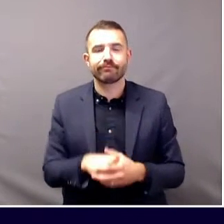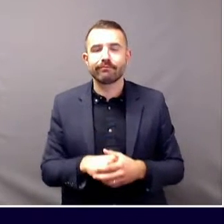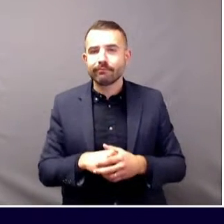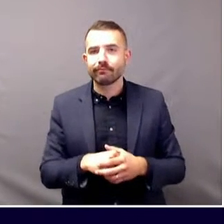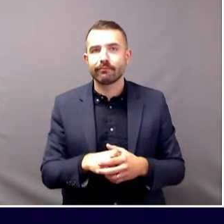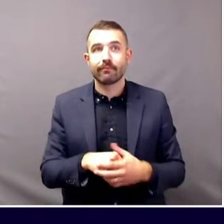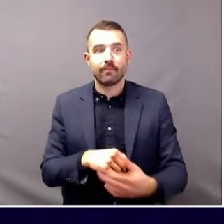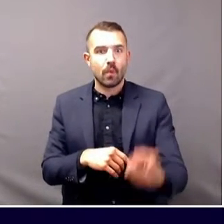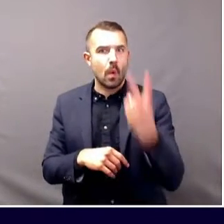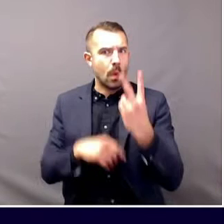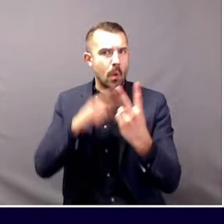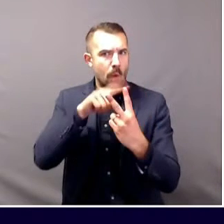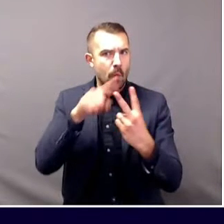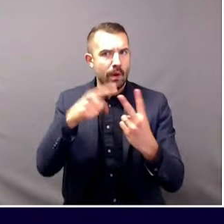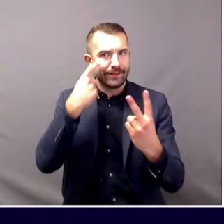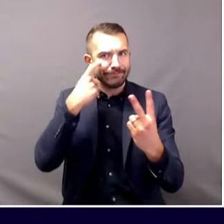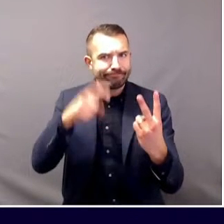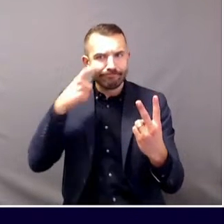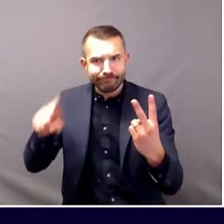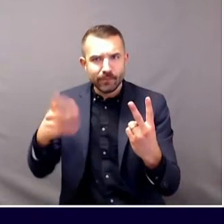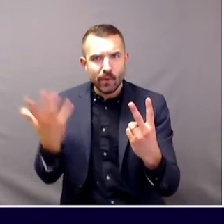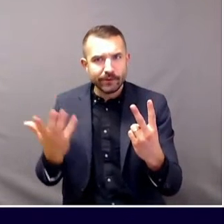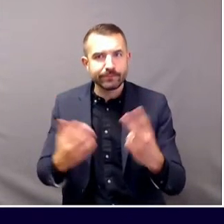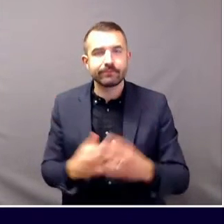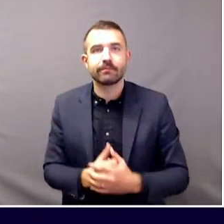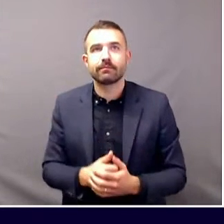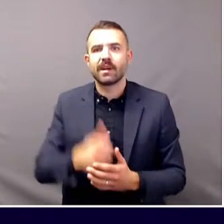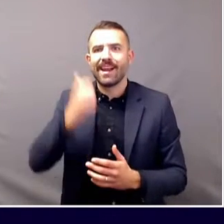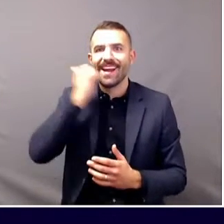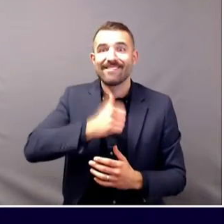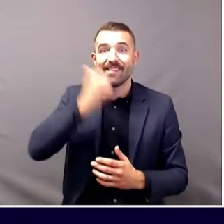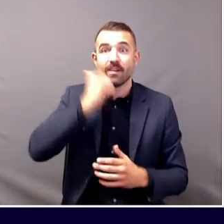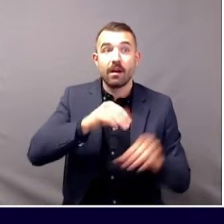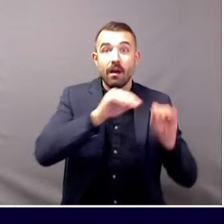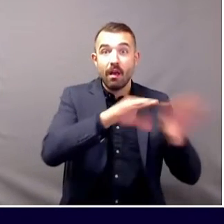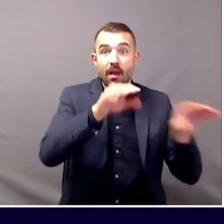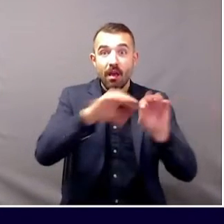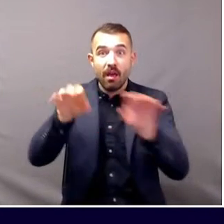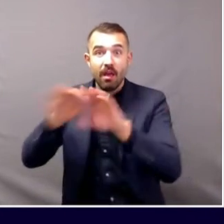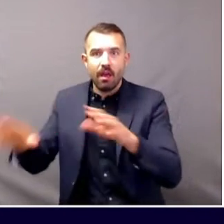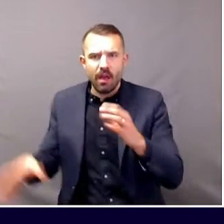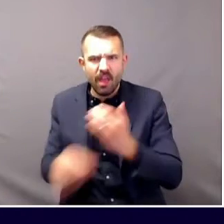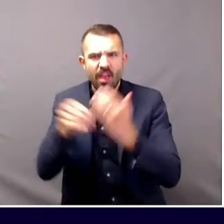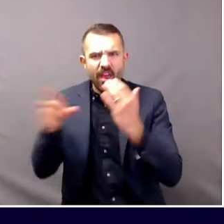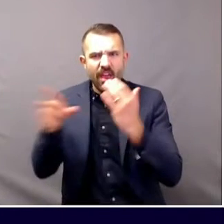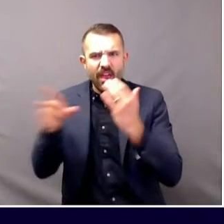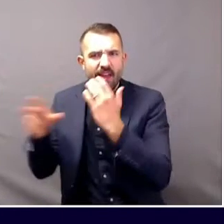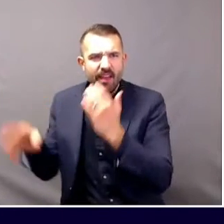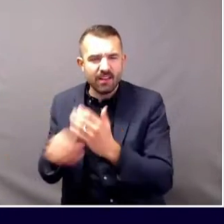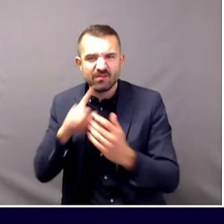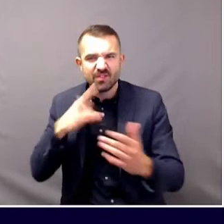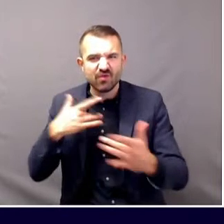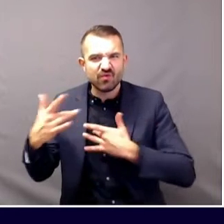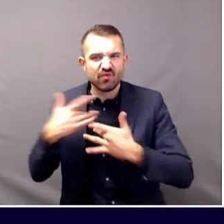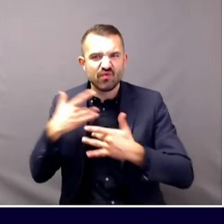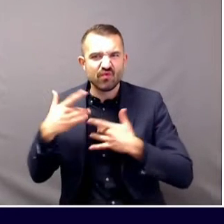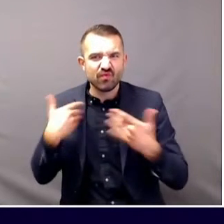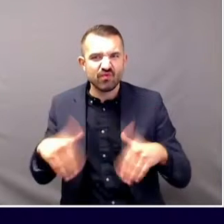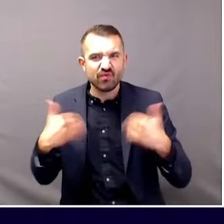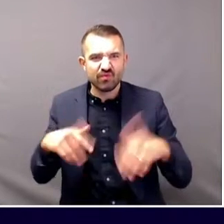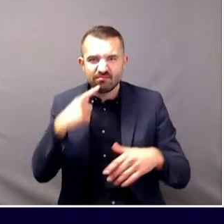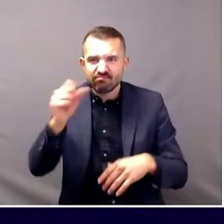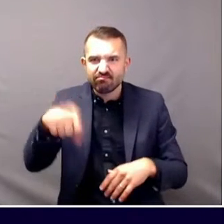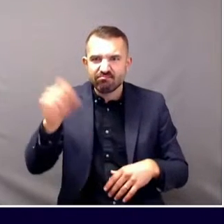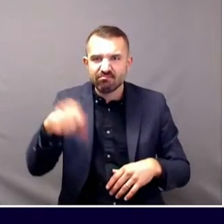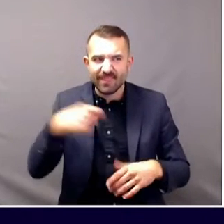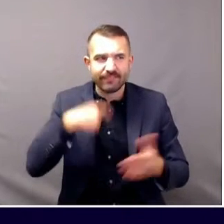on a day-to-day basis seems concerning, and the truth is, it is. But it's equally important to keep in mind that